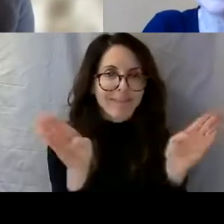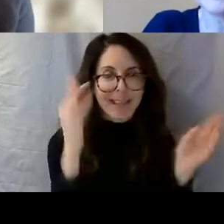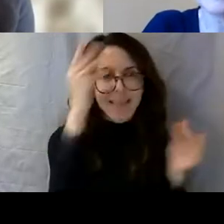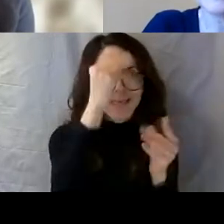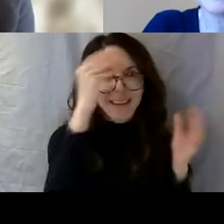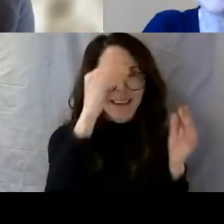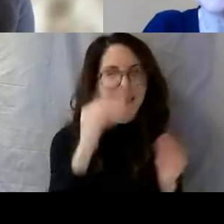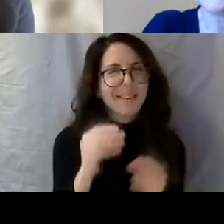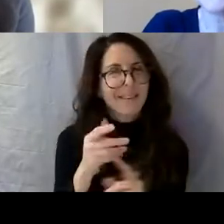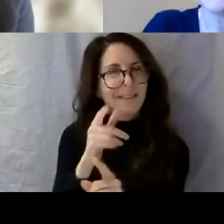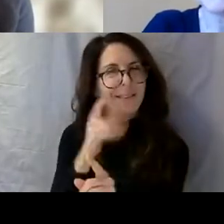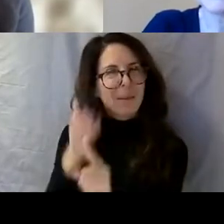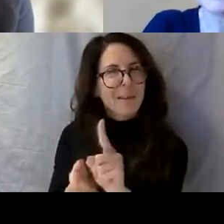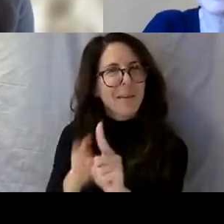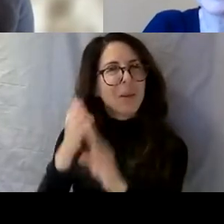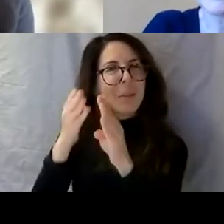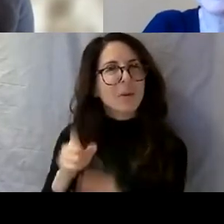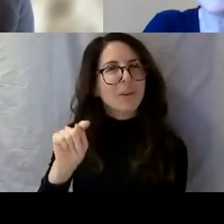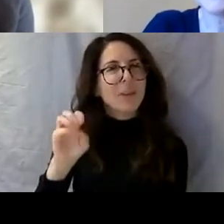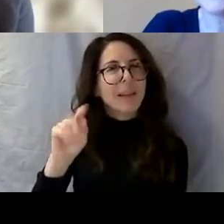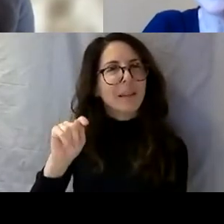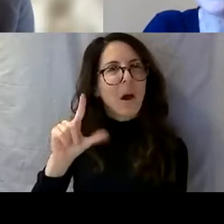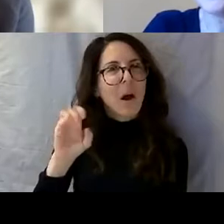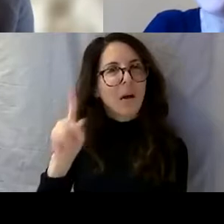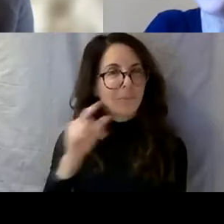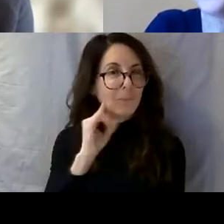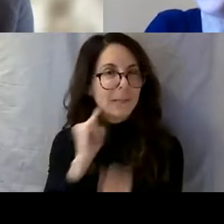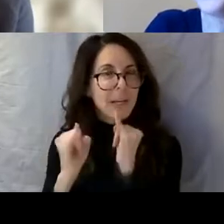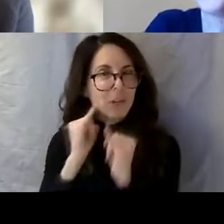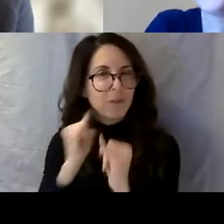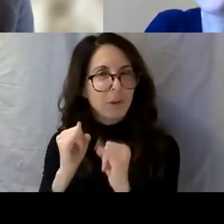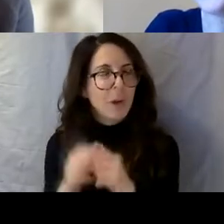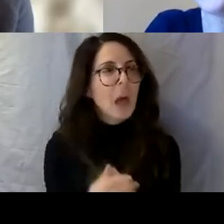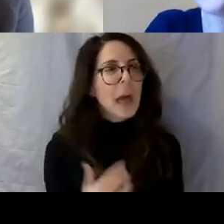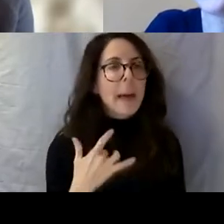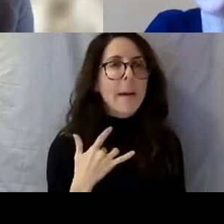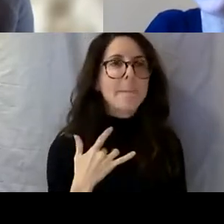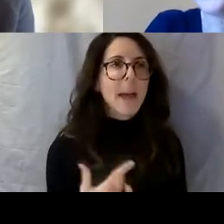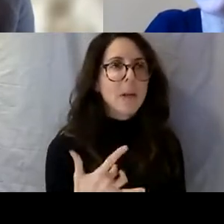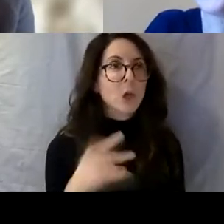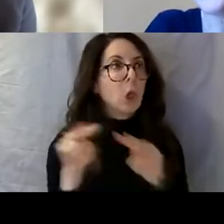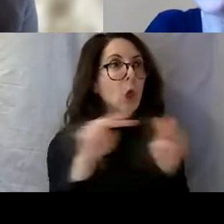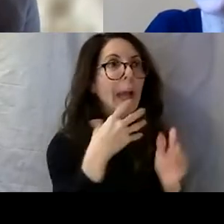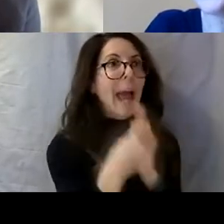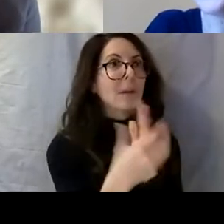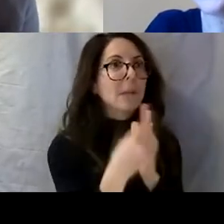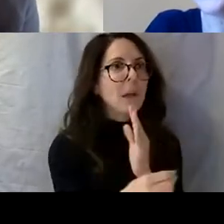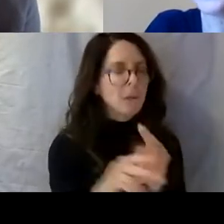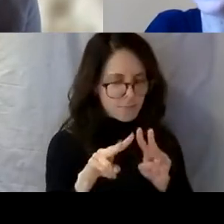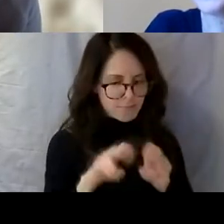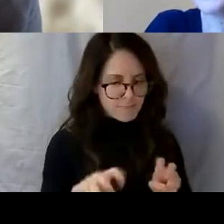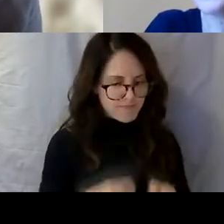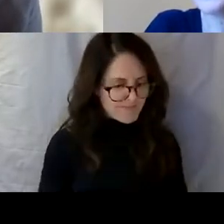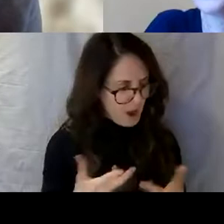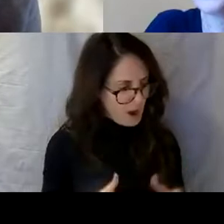phraseology. Foxes can take the outside view, not the inside view. In other words, they're not thinking from what they